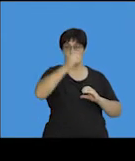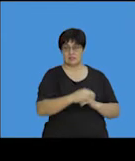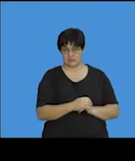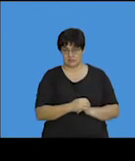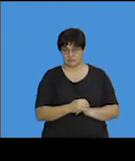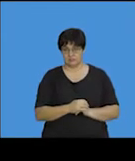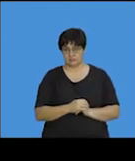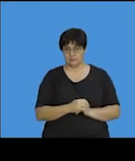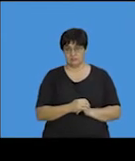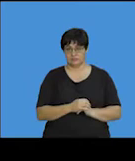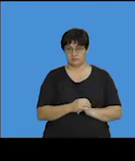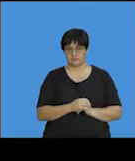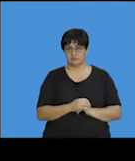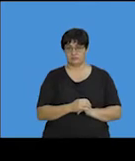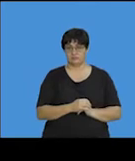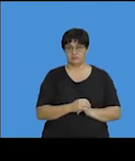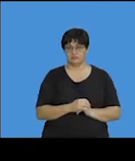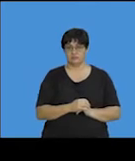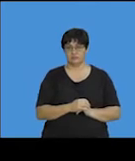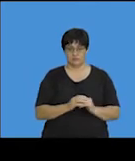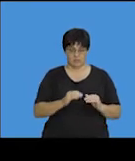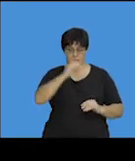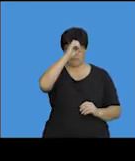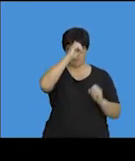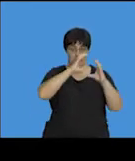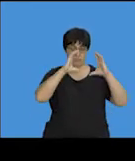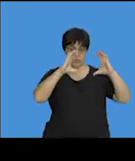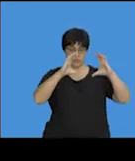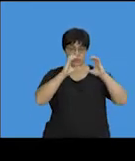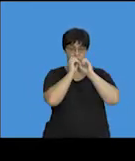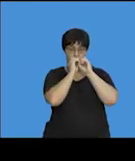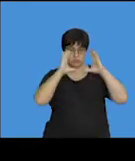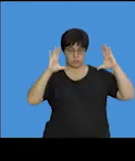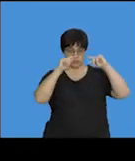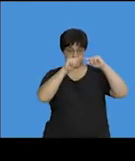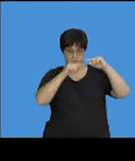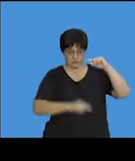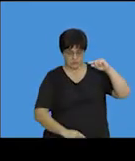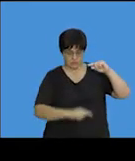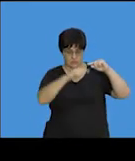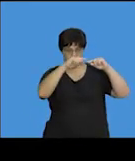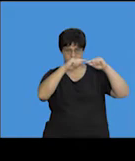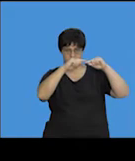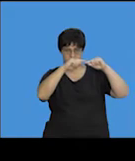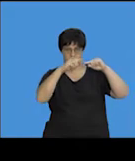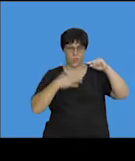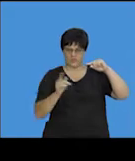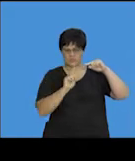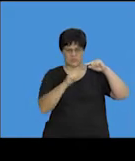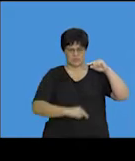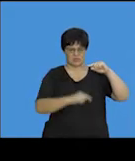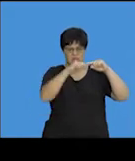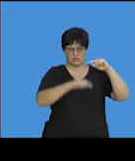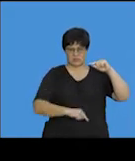first one? Yeah, there we go. They want this height. That's delta y.